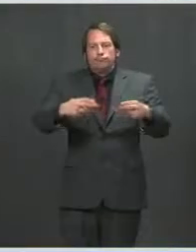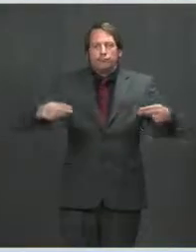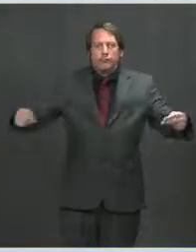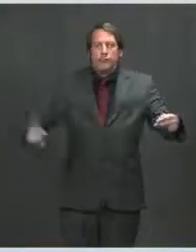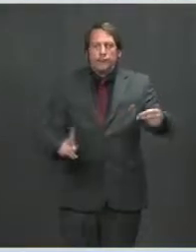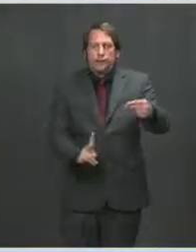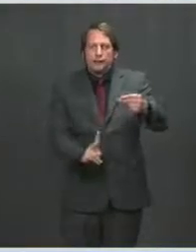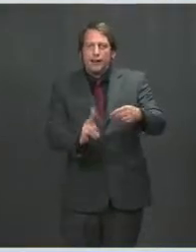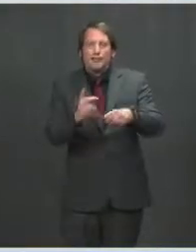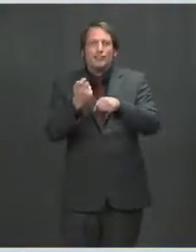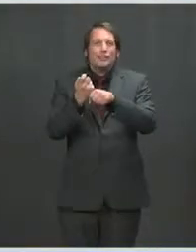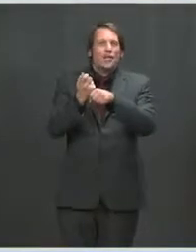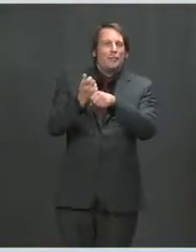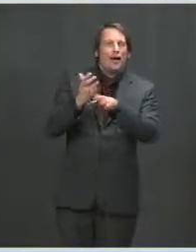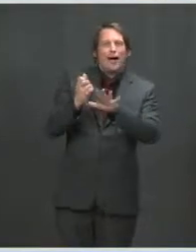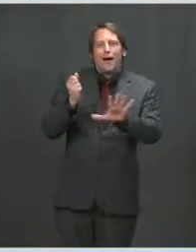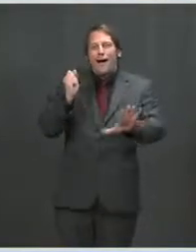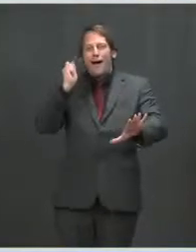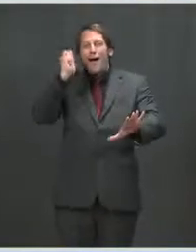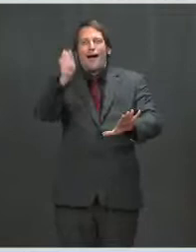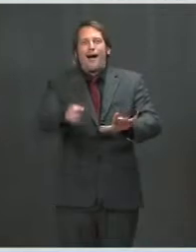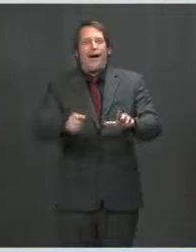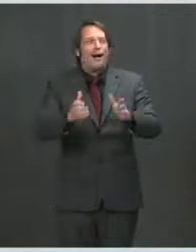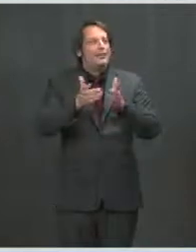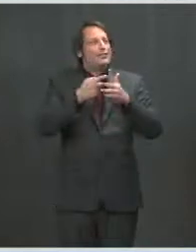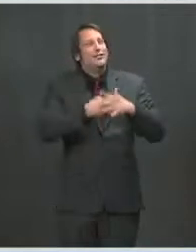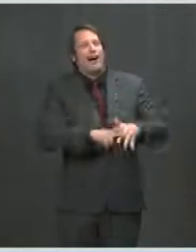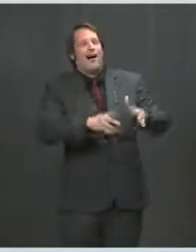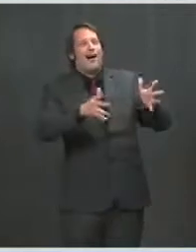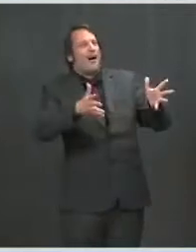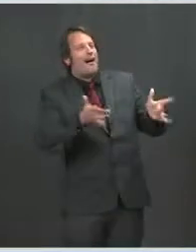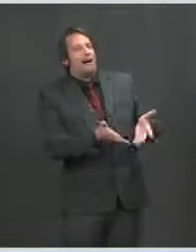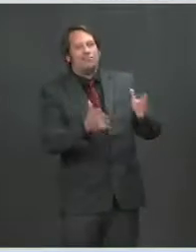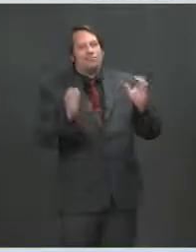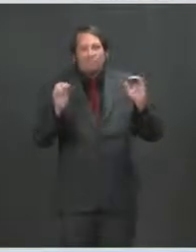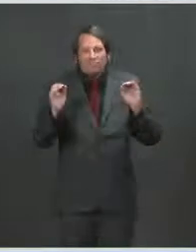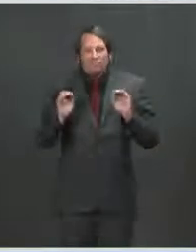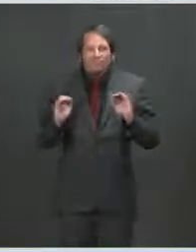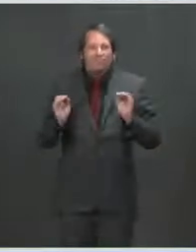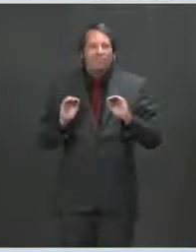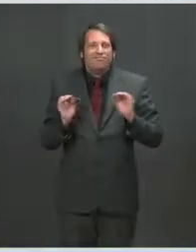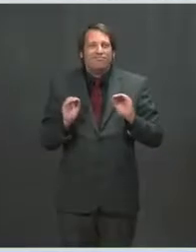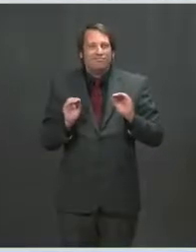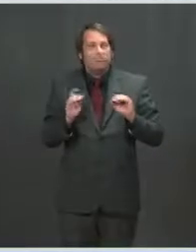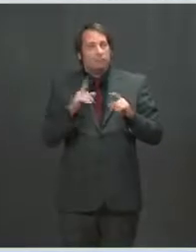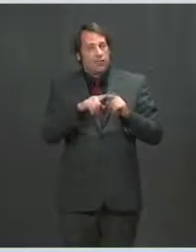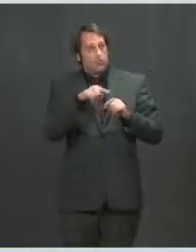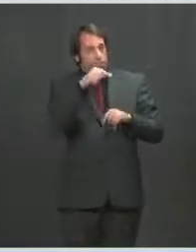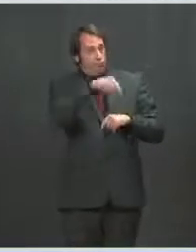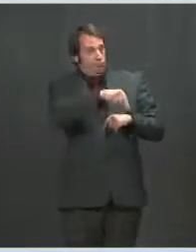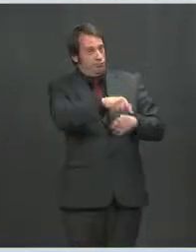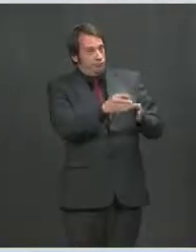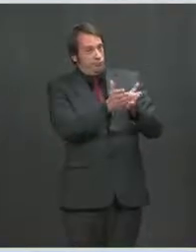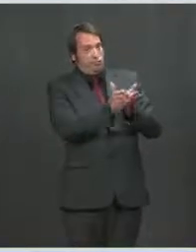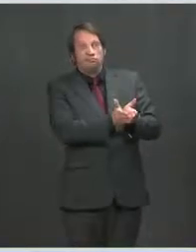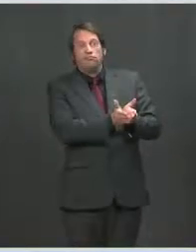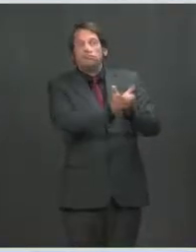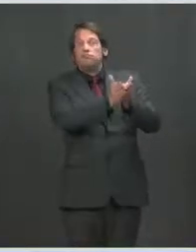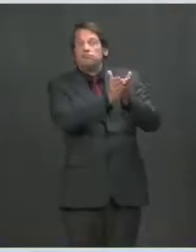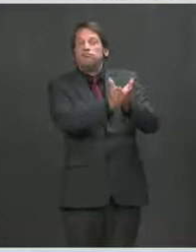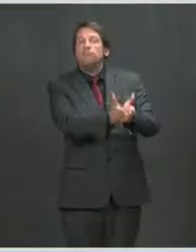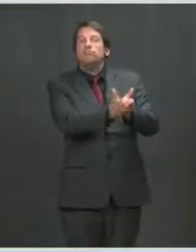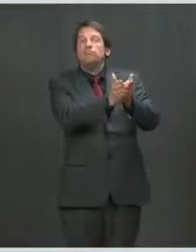christen their journey, but it is that, a journey through the months apart, happy homecomings and